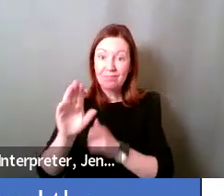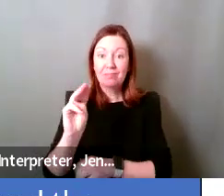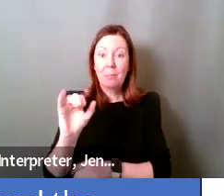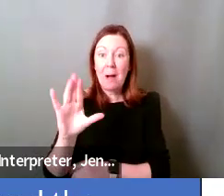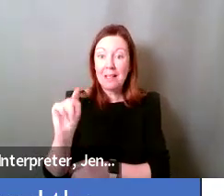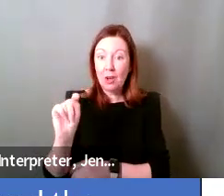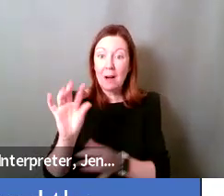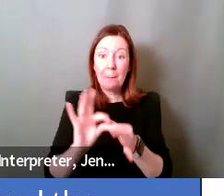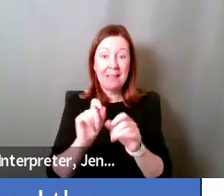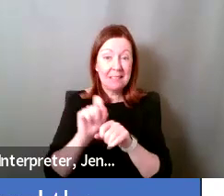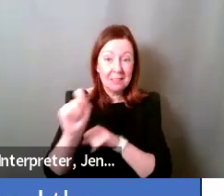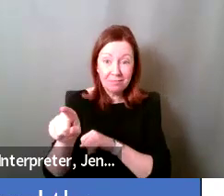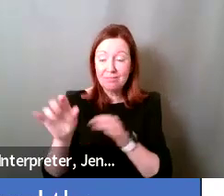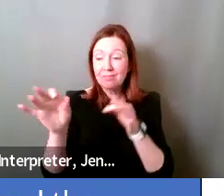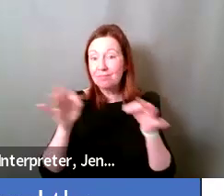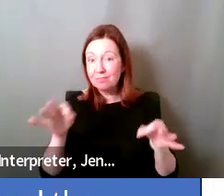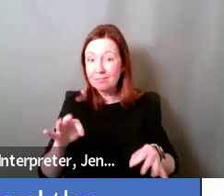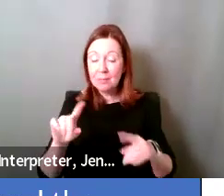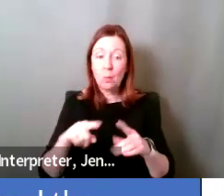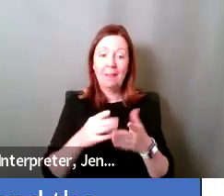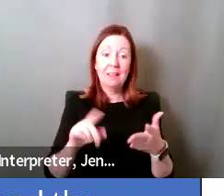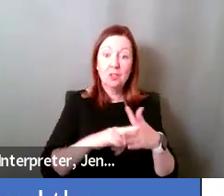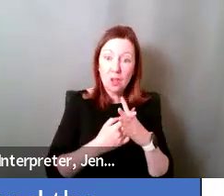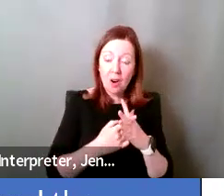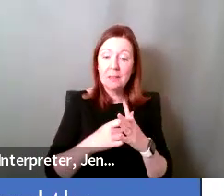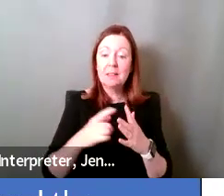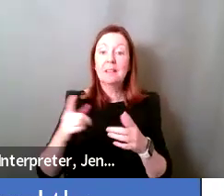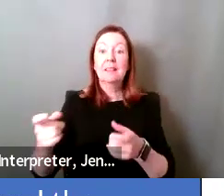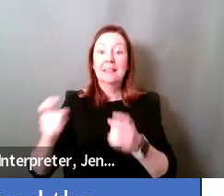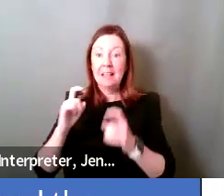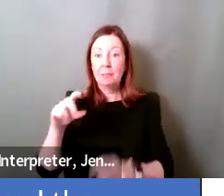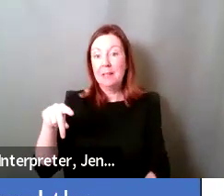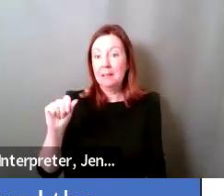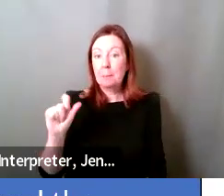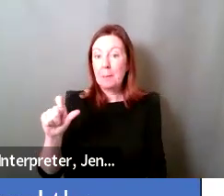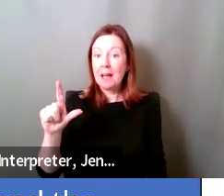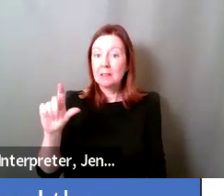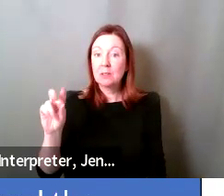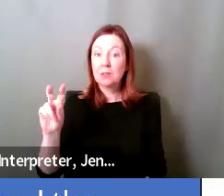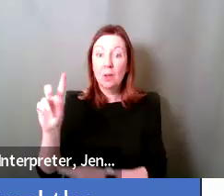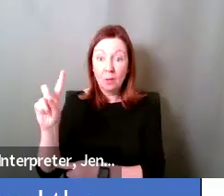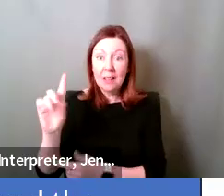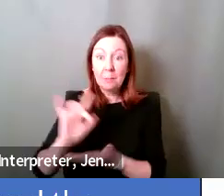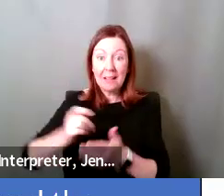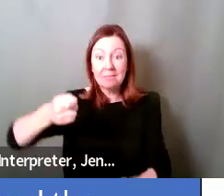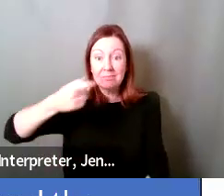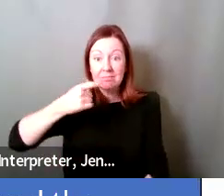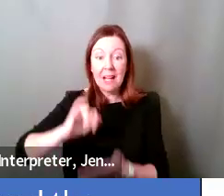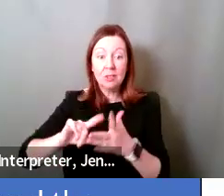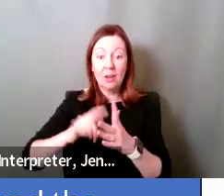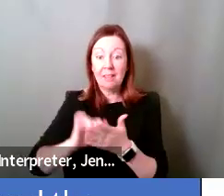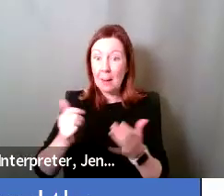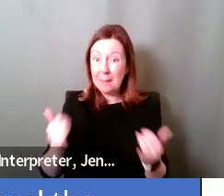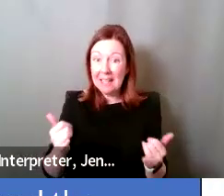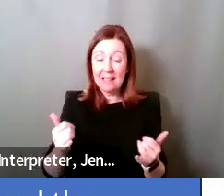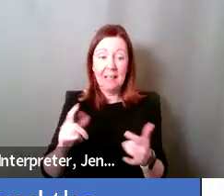message immediately detailing when things started. I was prescribed Paxlovid. started that immediately. And I would say by the